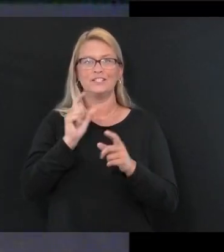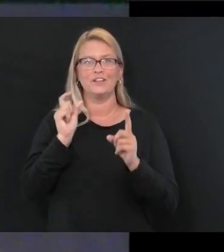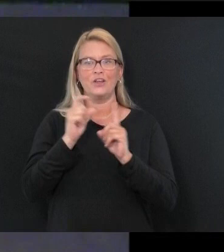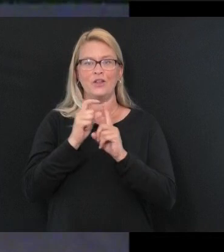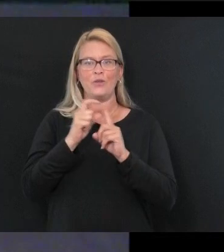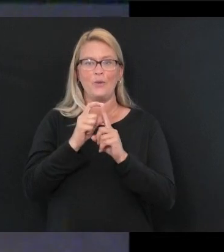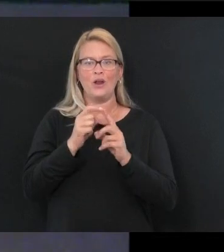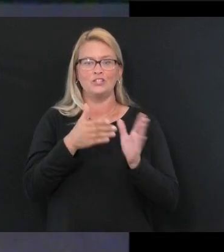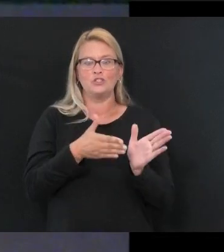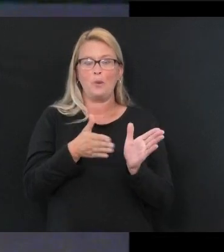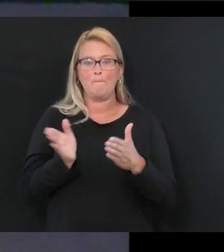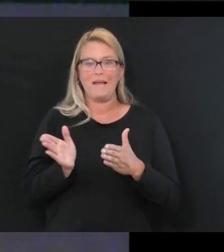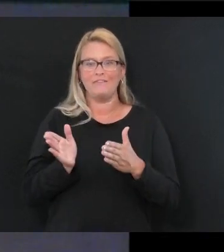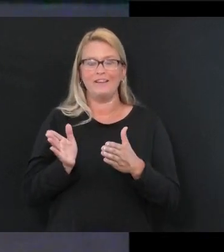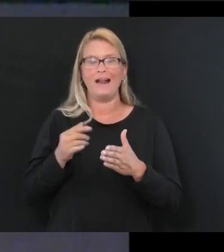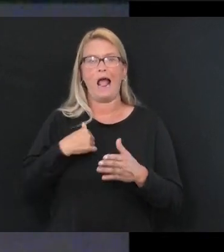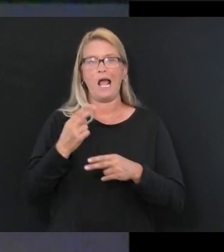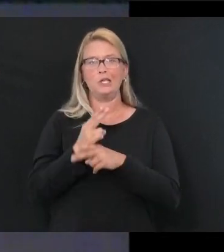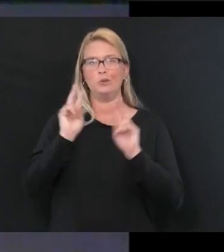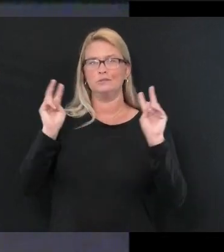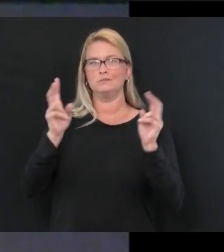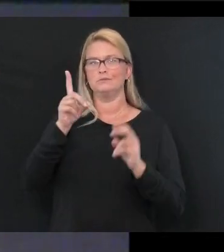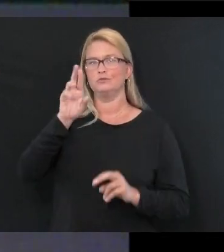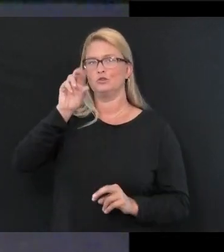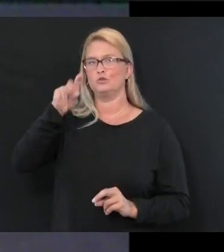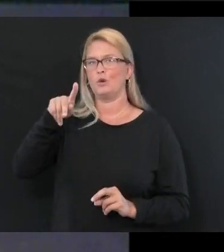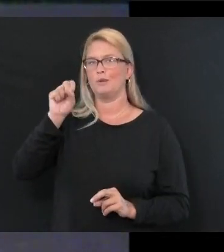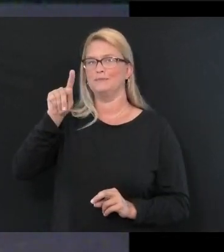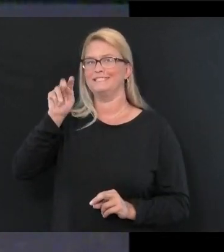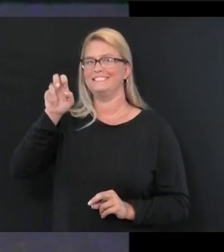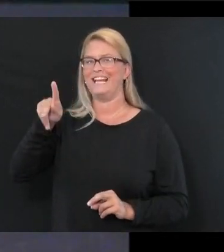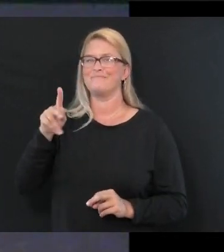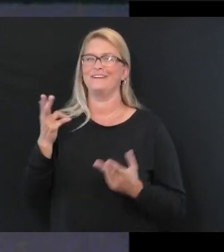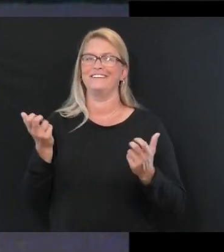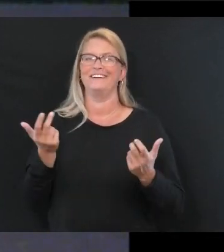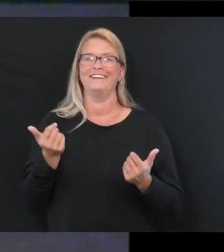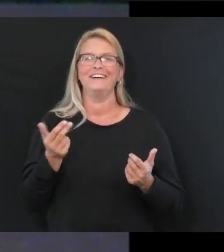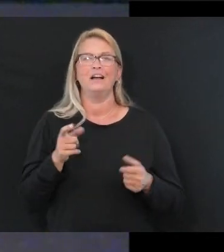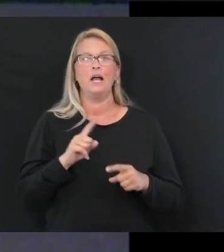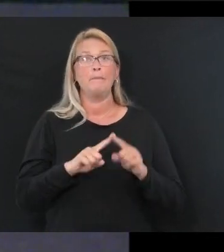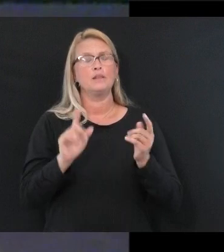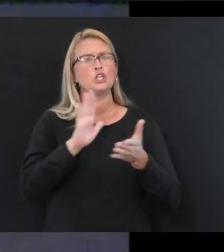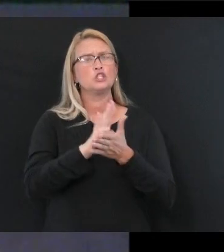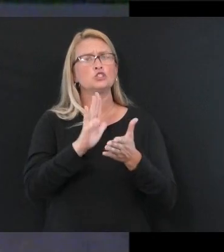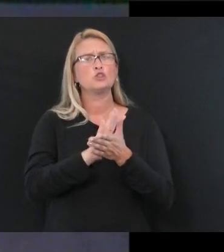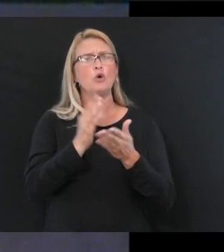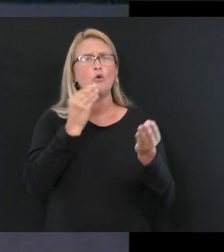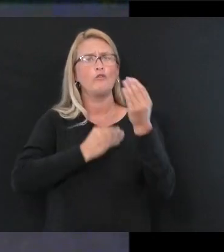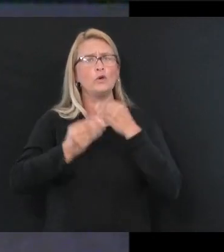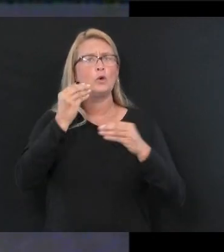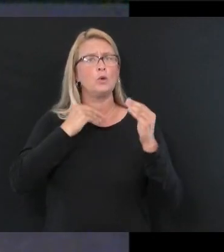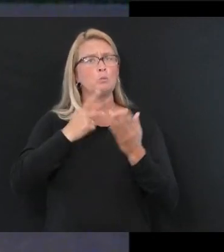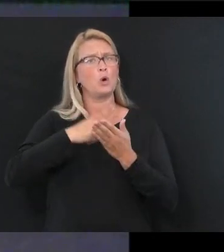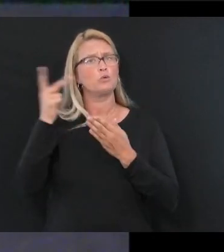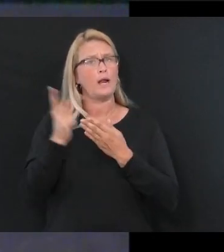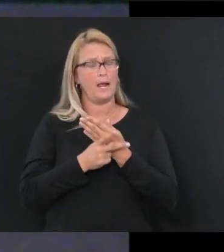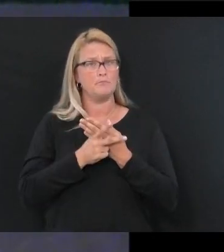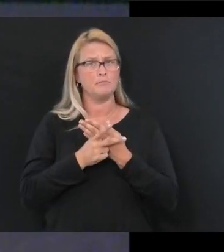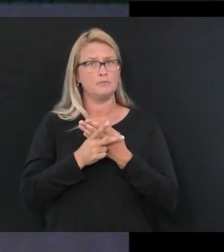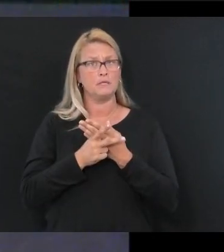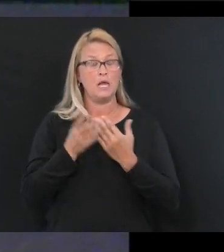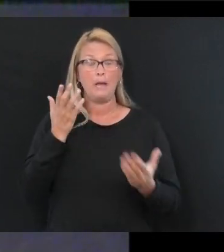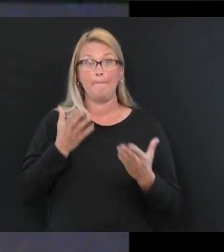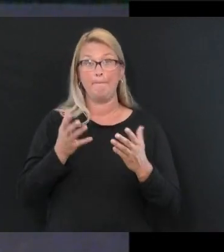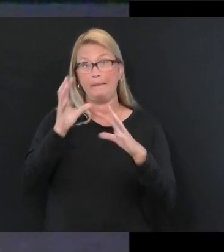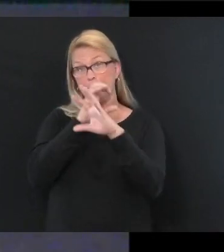drop step, but in regard to pivoting, the school nutrition program, and perhaps this is for Superintendent